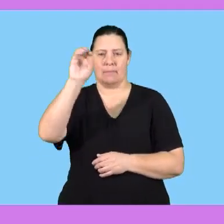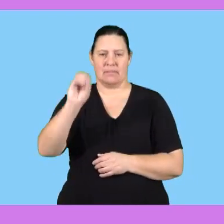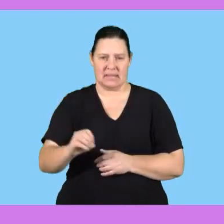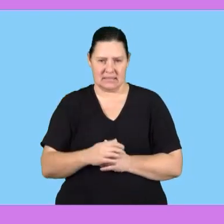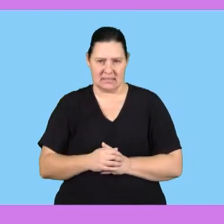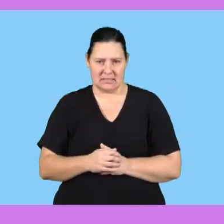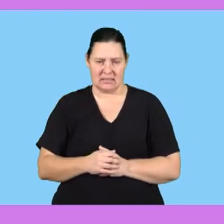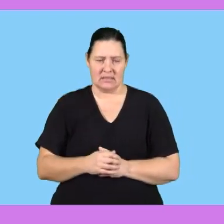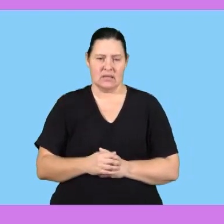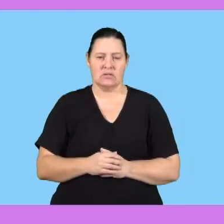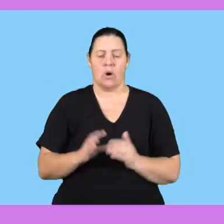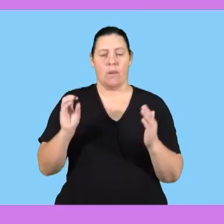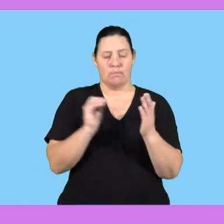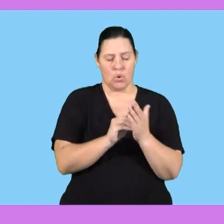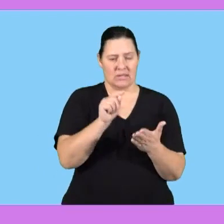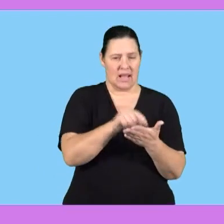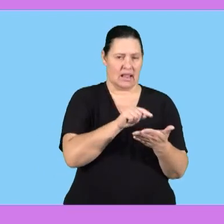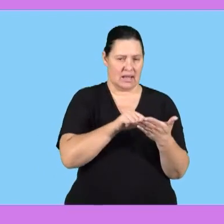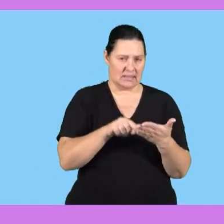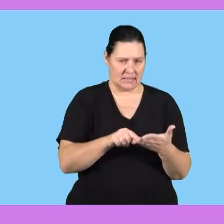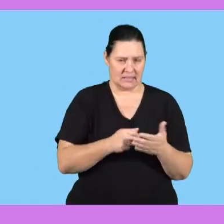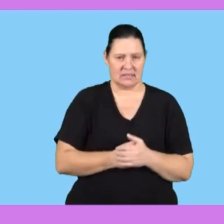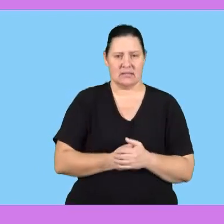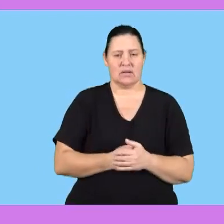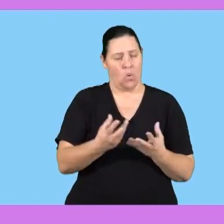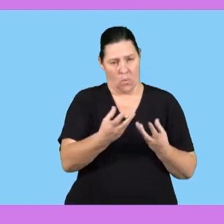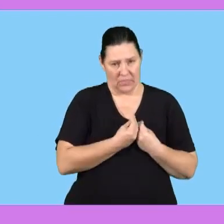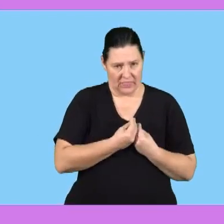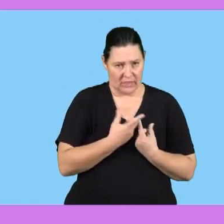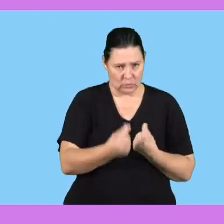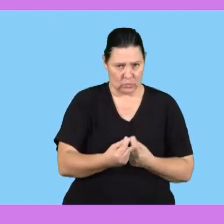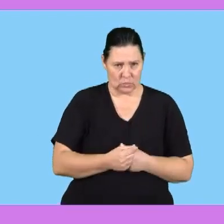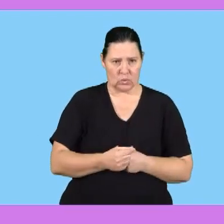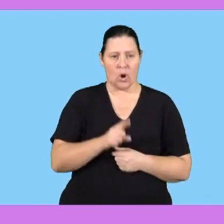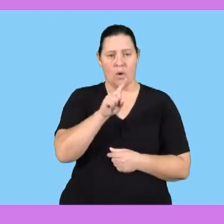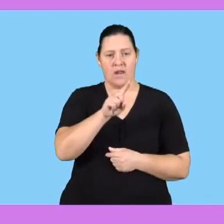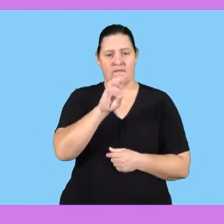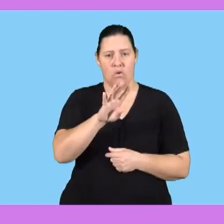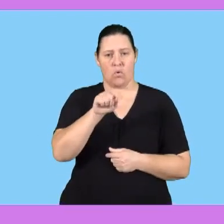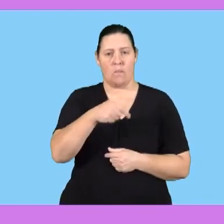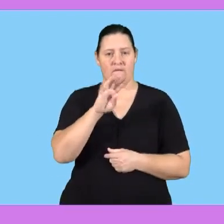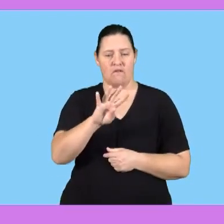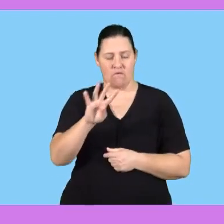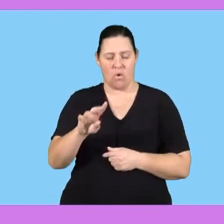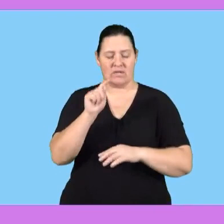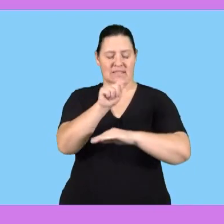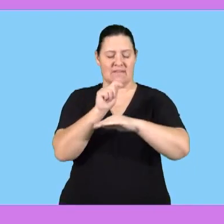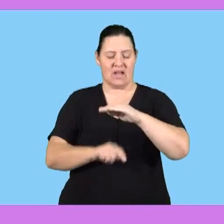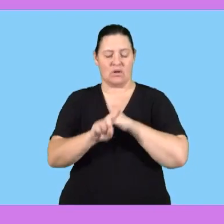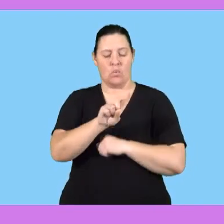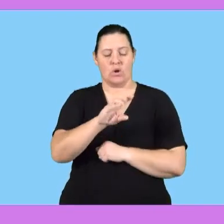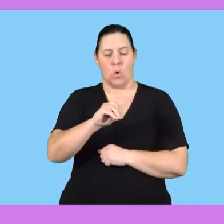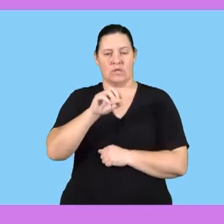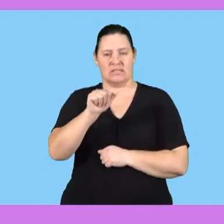106.18%. Right, so I want you to type this in on your calculator. Please work with me. So 14 rand 44 cents divided